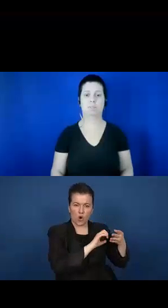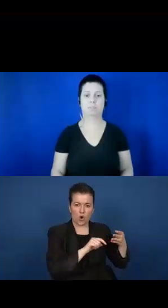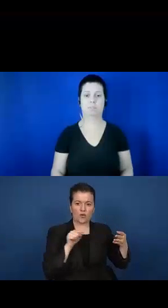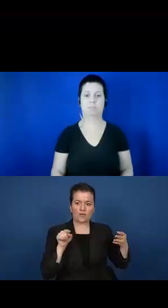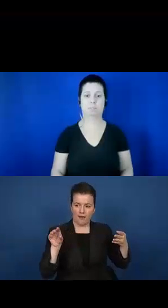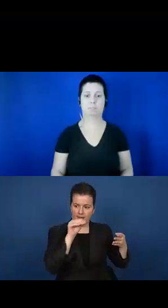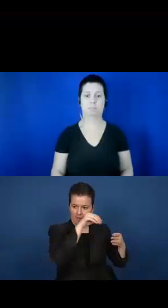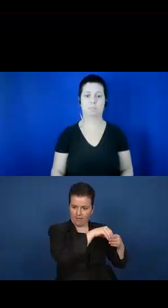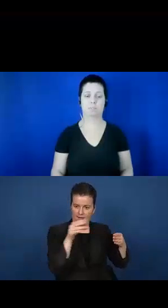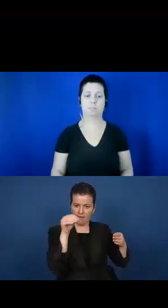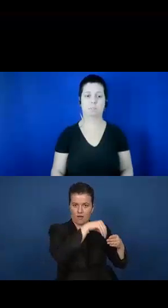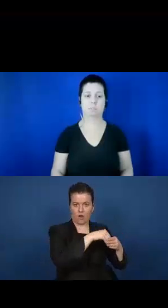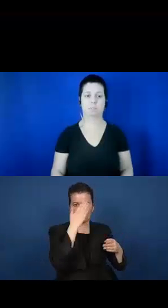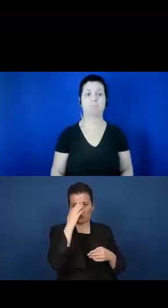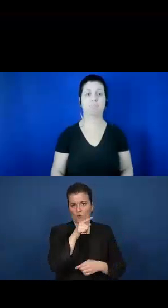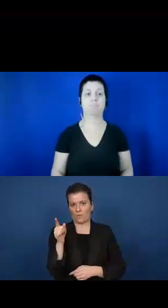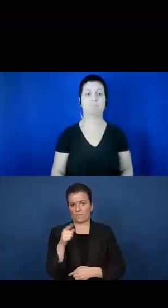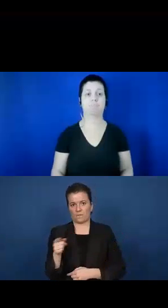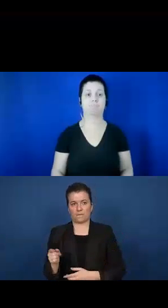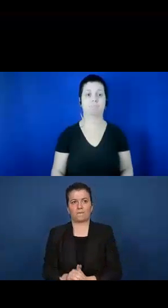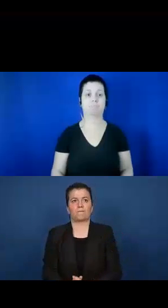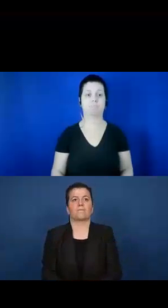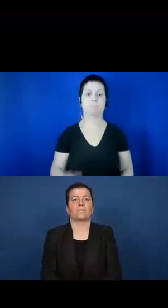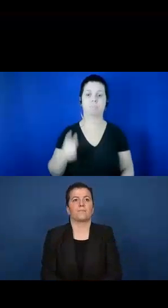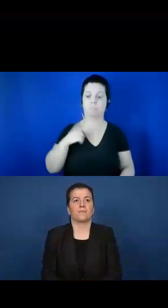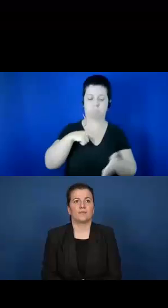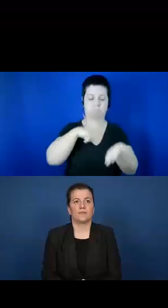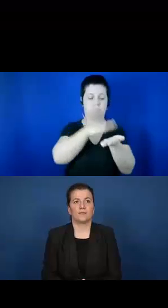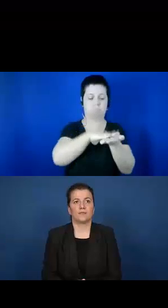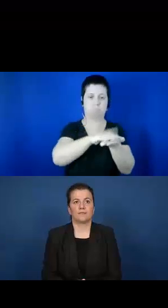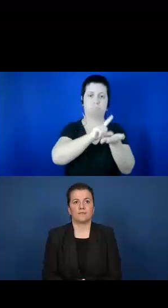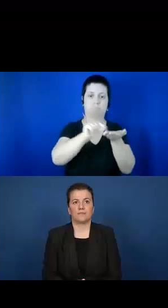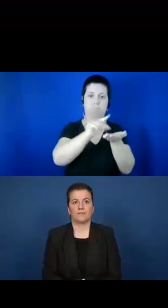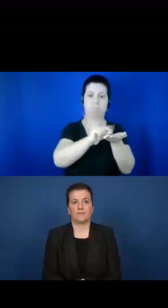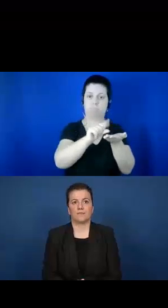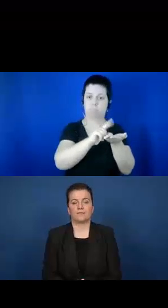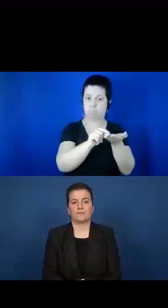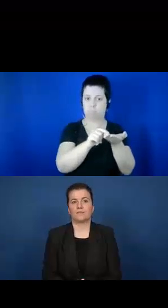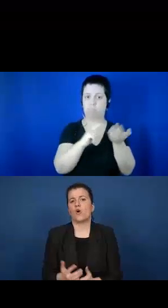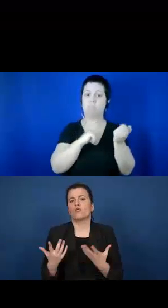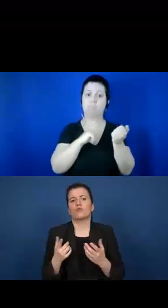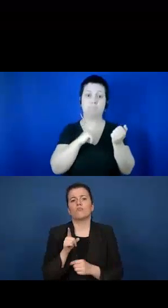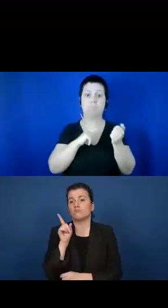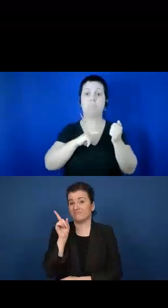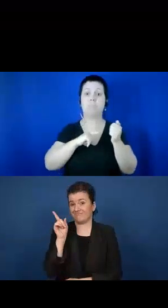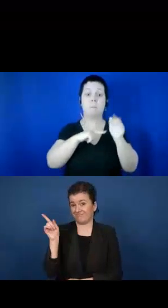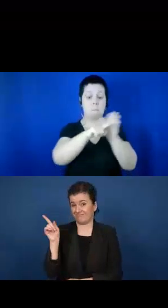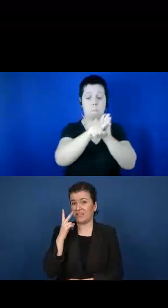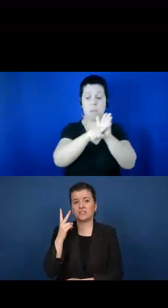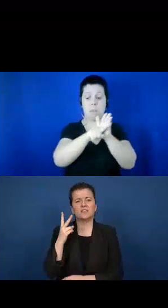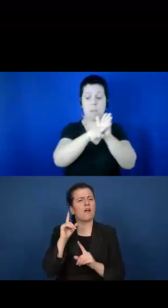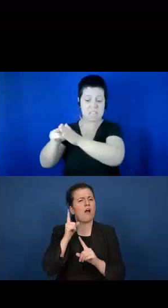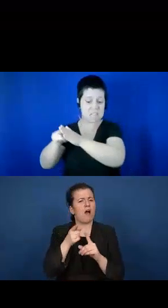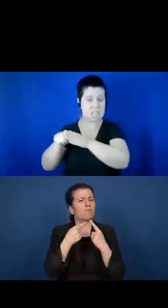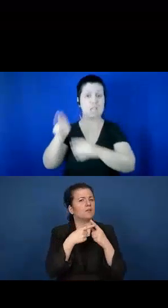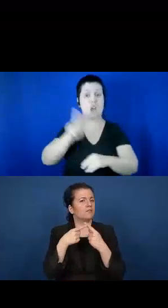Looking at publications, it seems that many work with actuators for different purposes. And I guess that